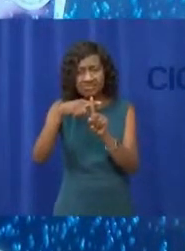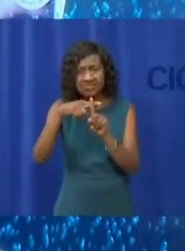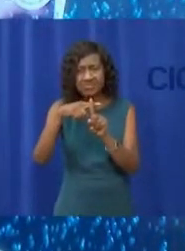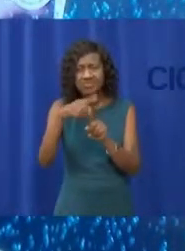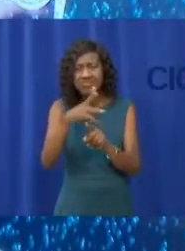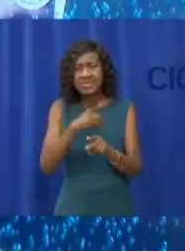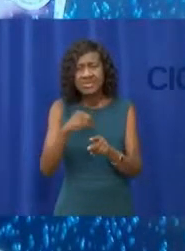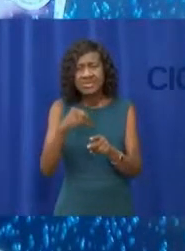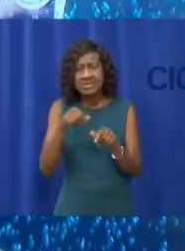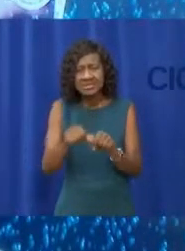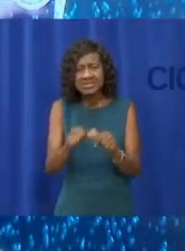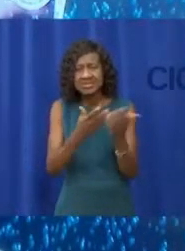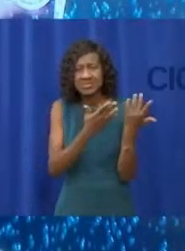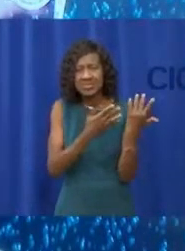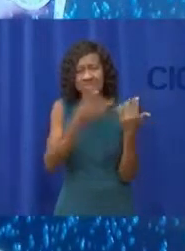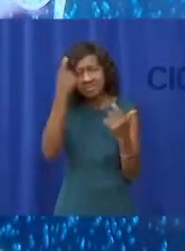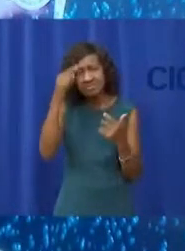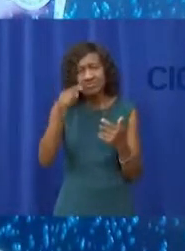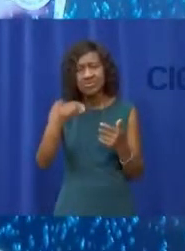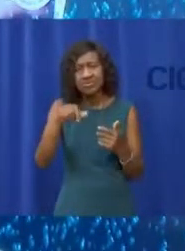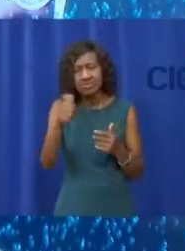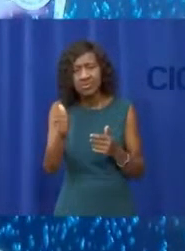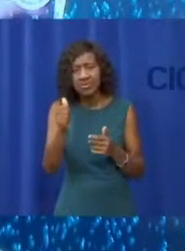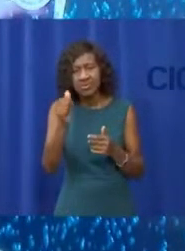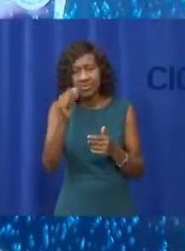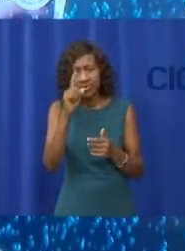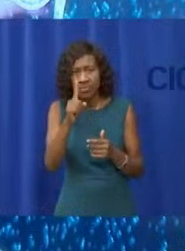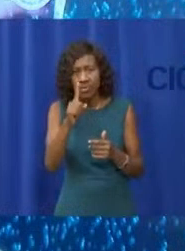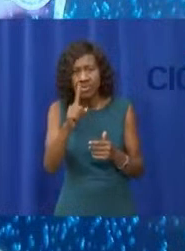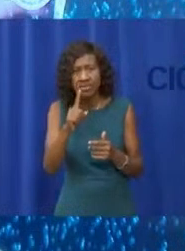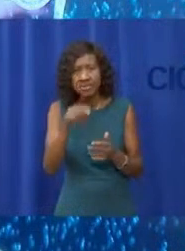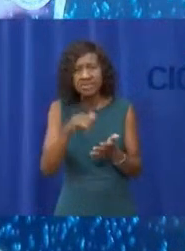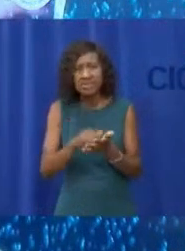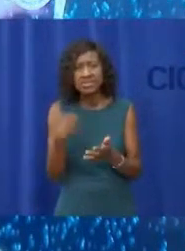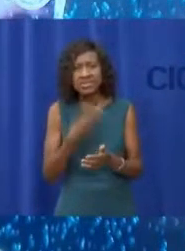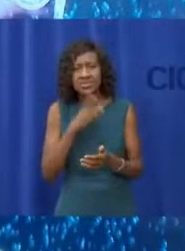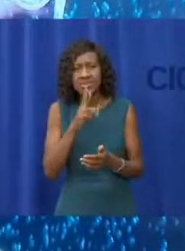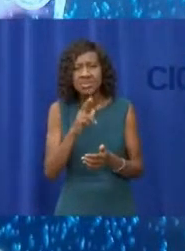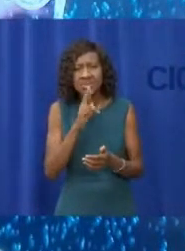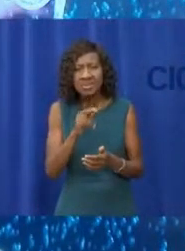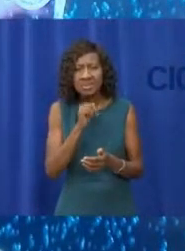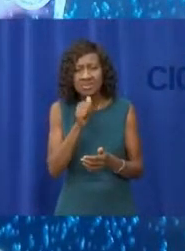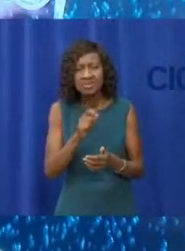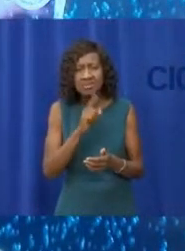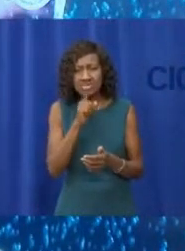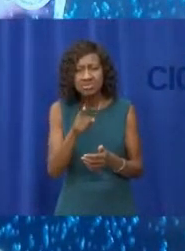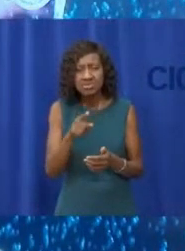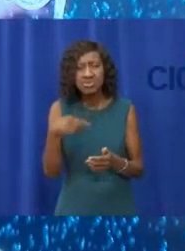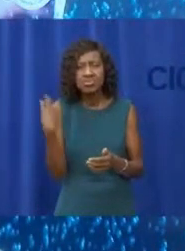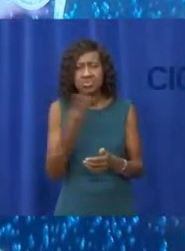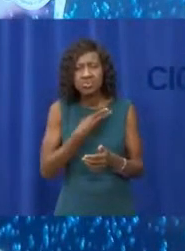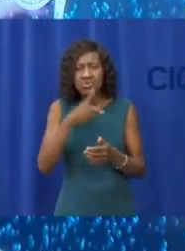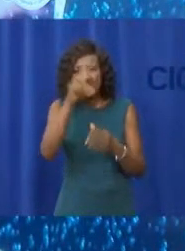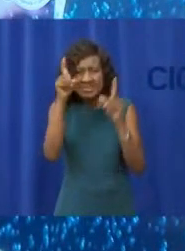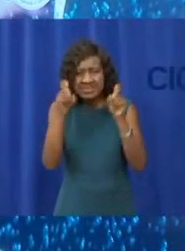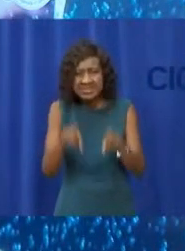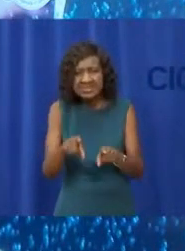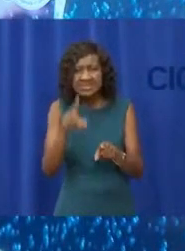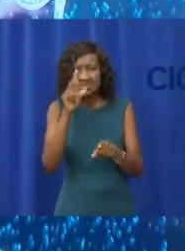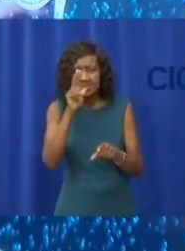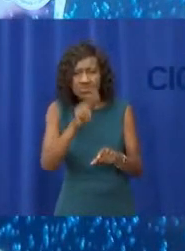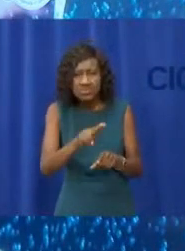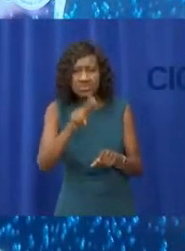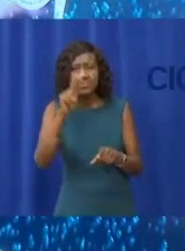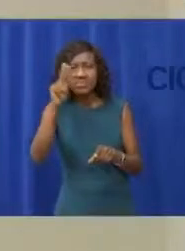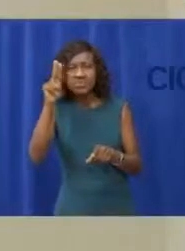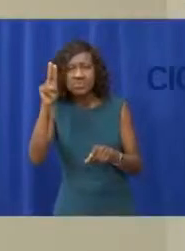back from CARPHA. We've not heard anything from them. And we've tested a total of 220 people to date. In light